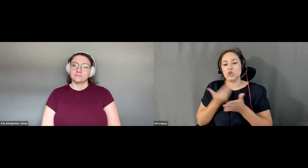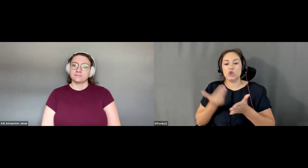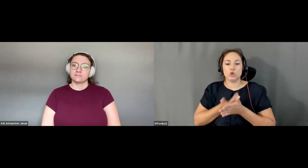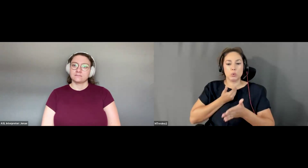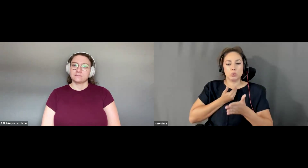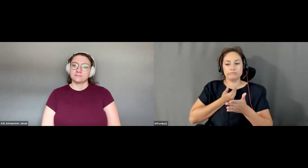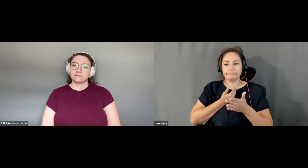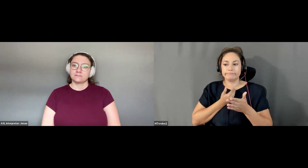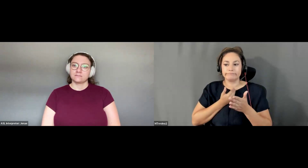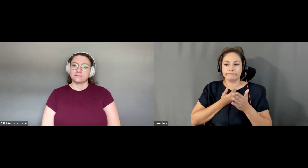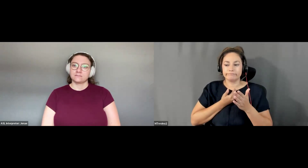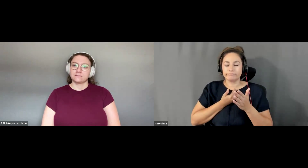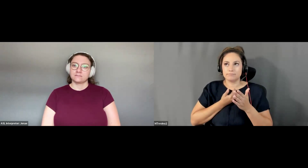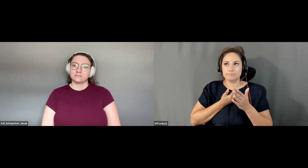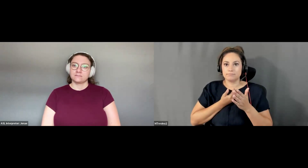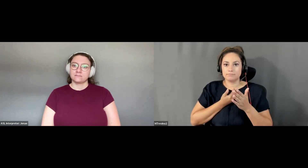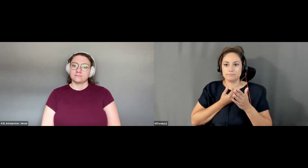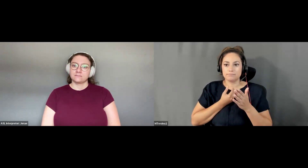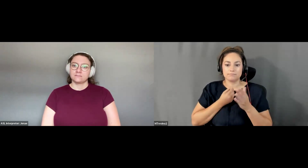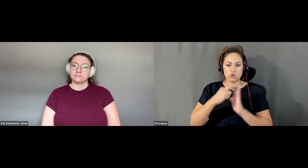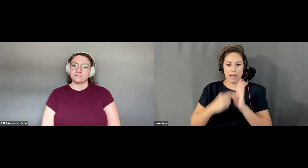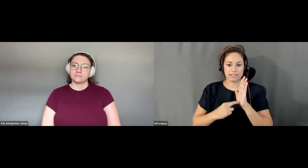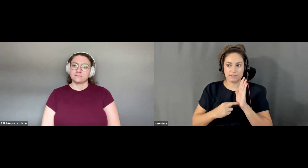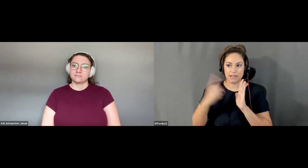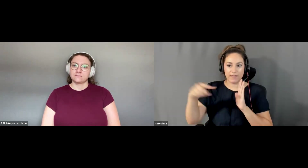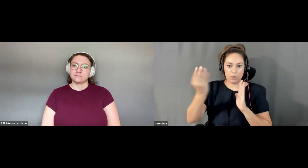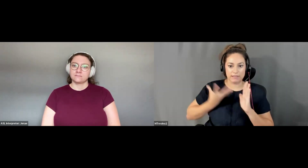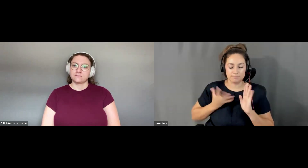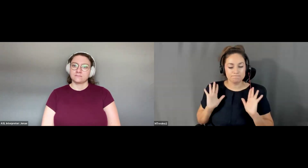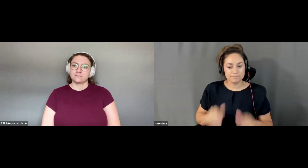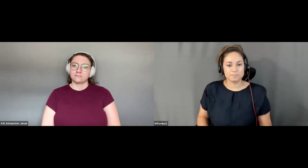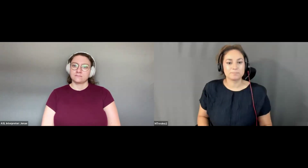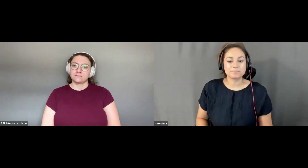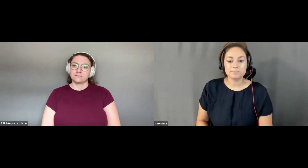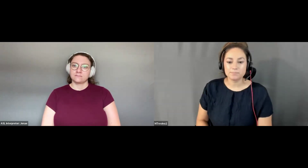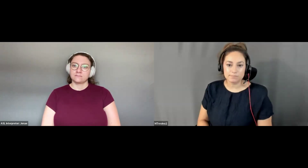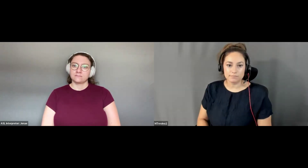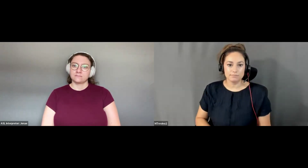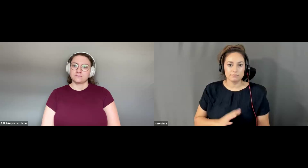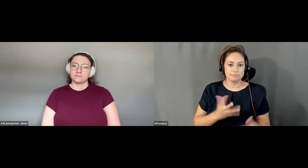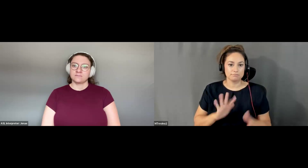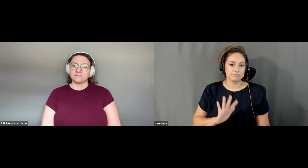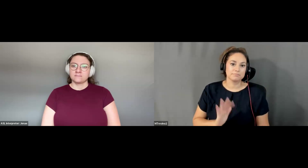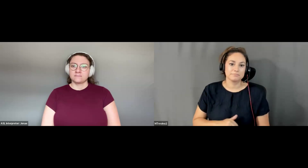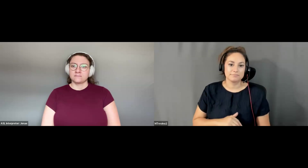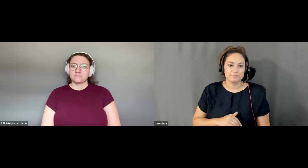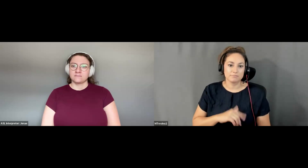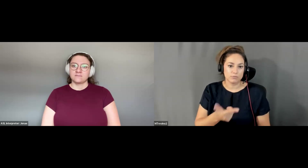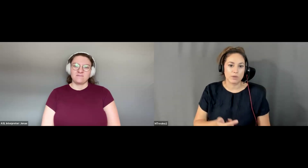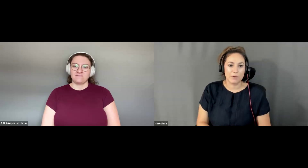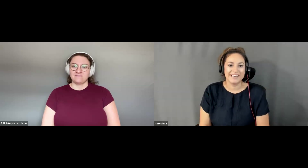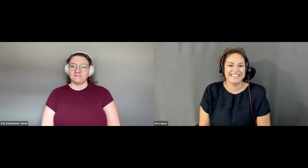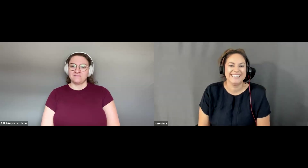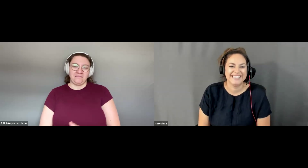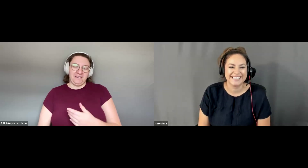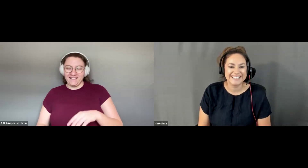have released. With that, we got through, I think, the vast majority of our agenda. I will just repeat what I said